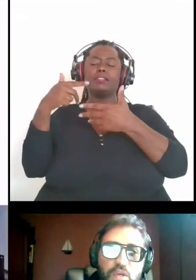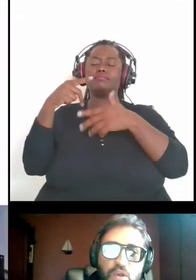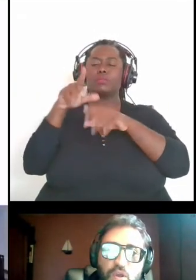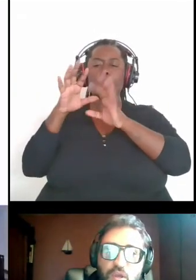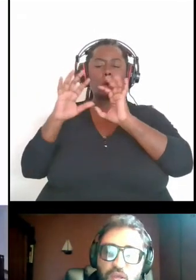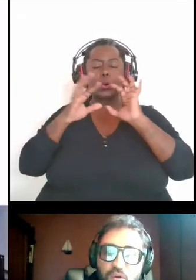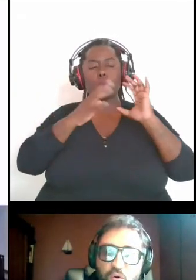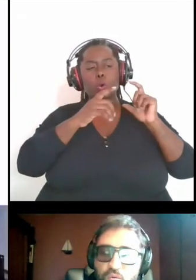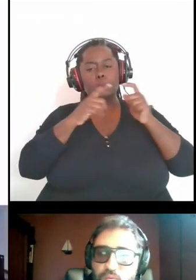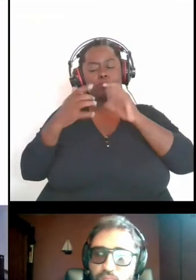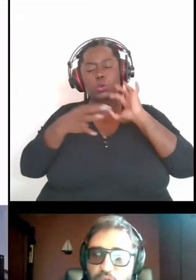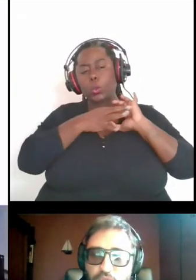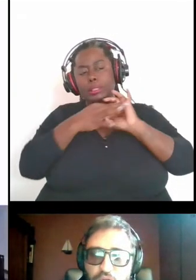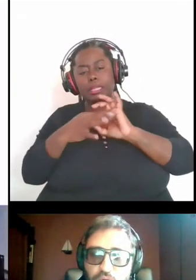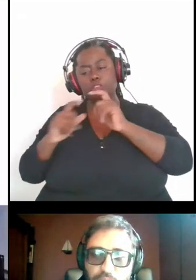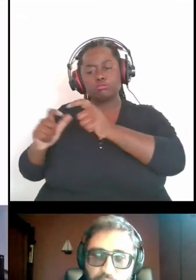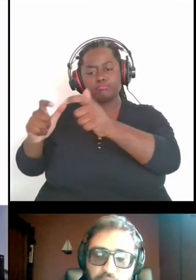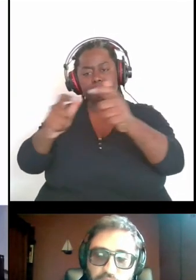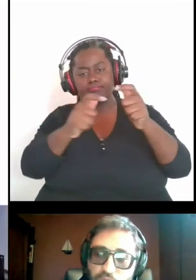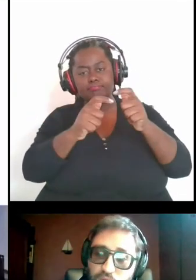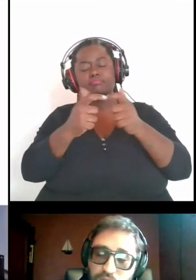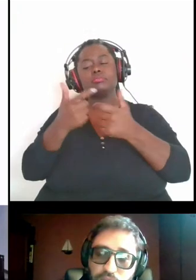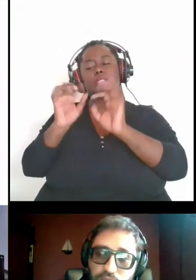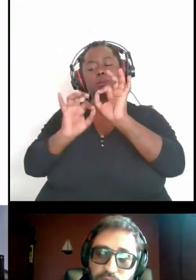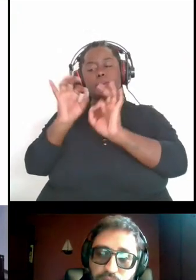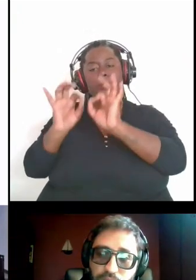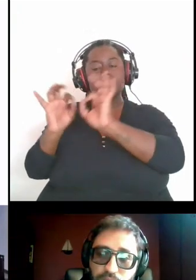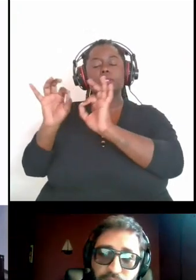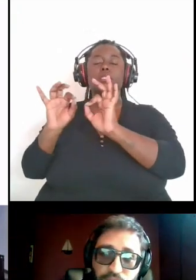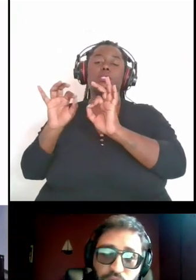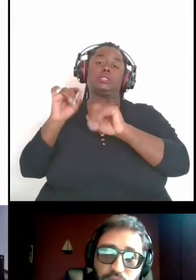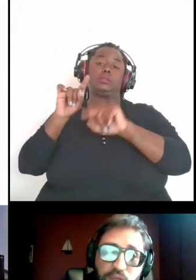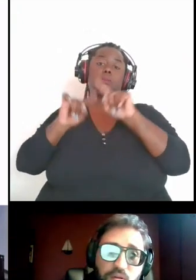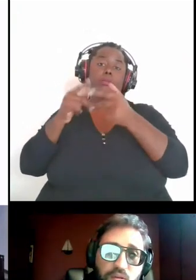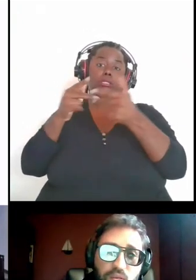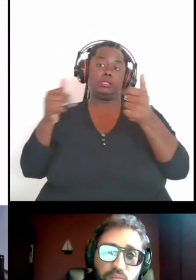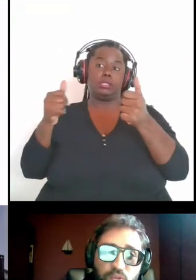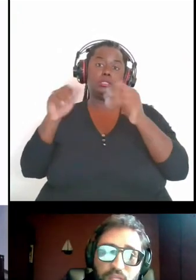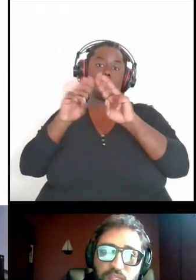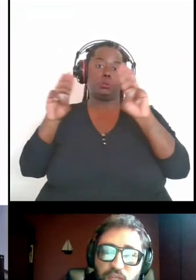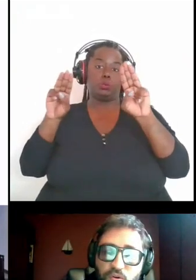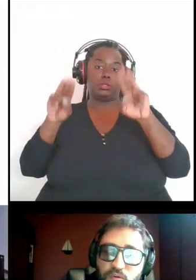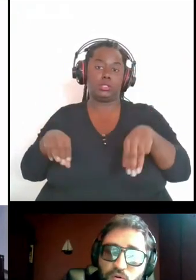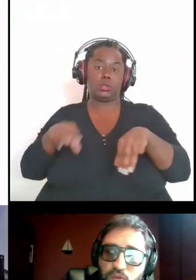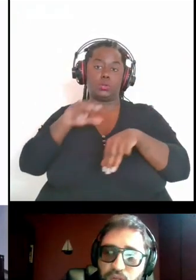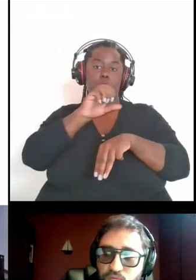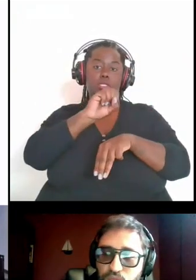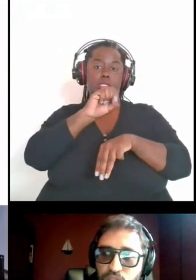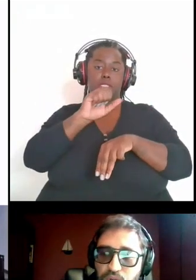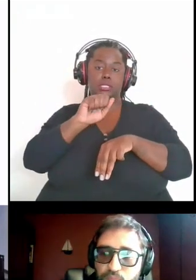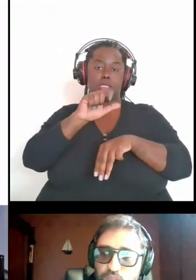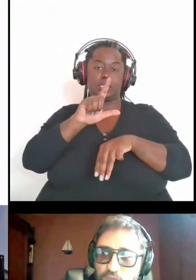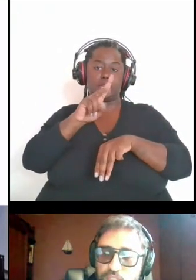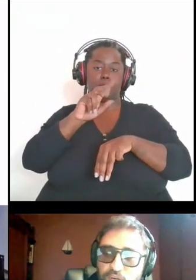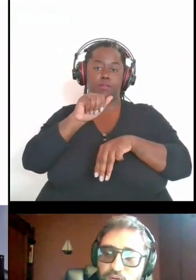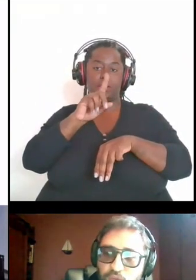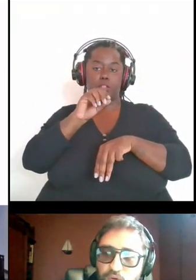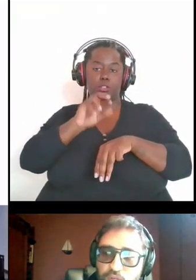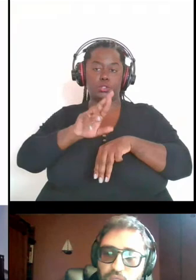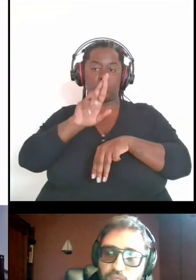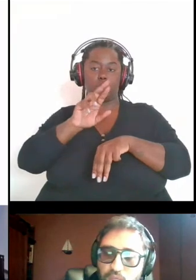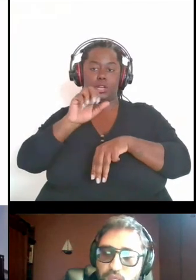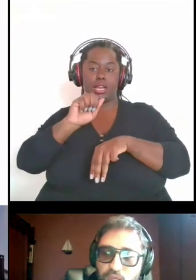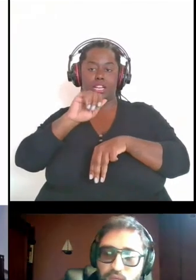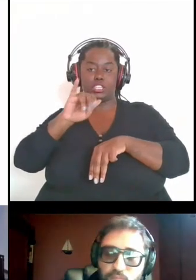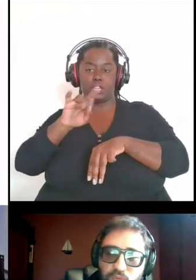worked in different environments and that created pieces of art that were take to agenda Museum